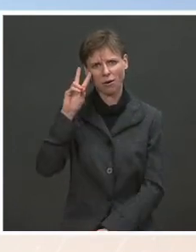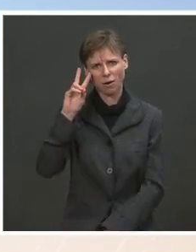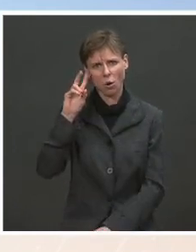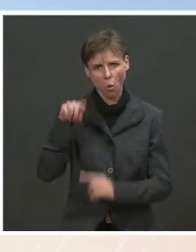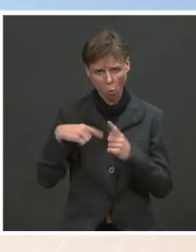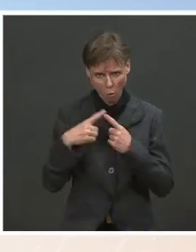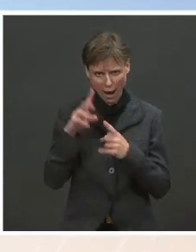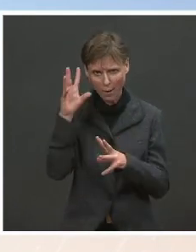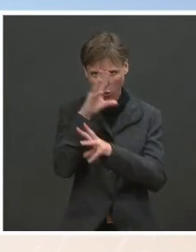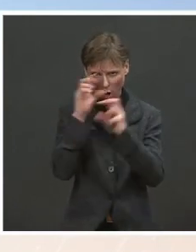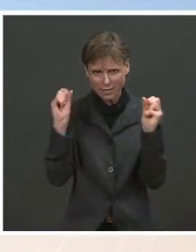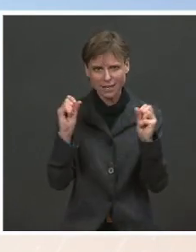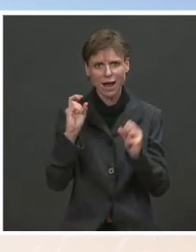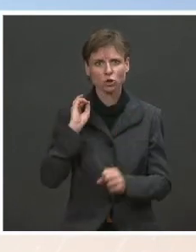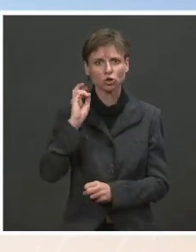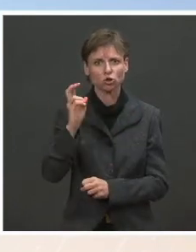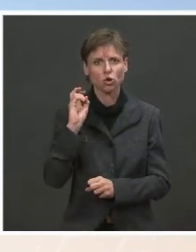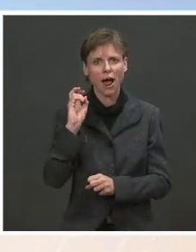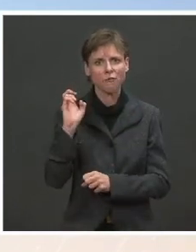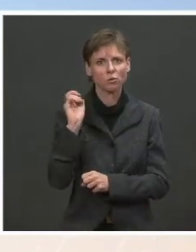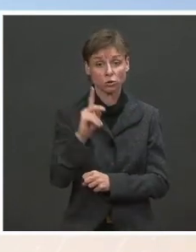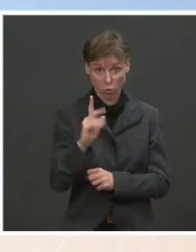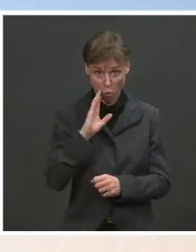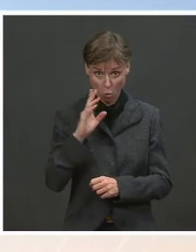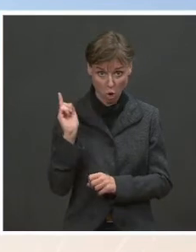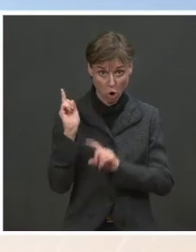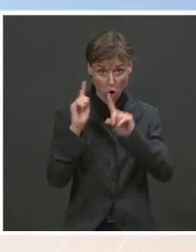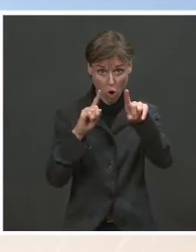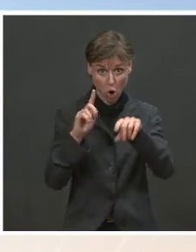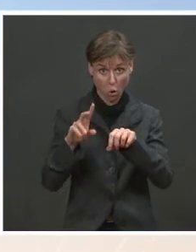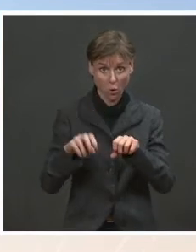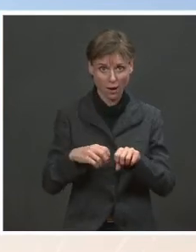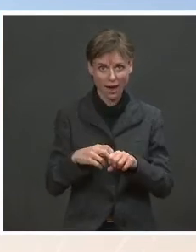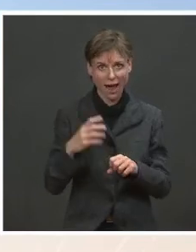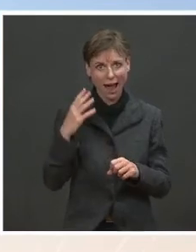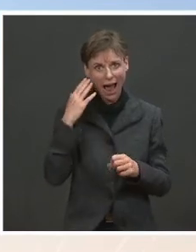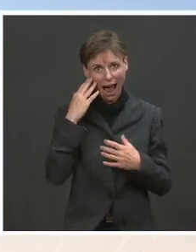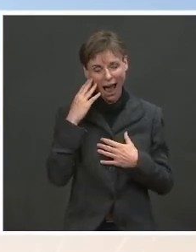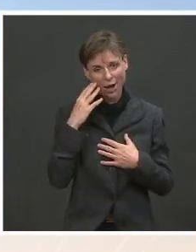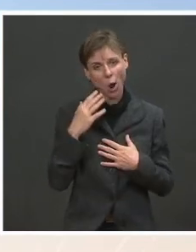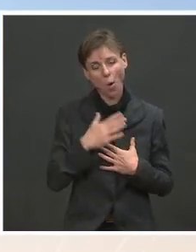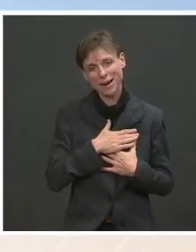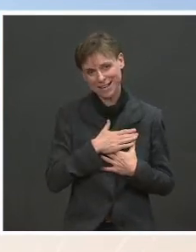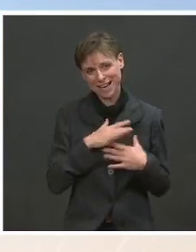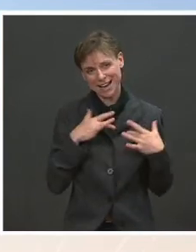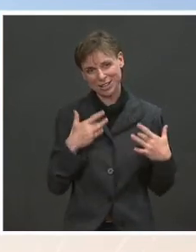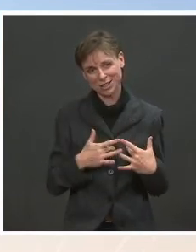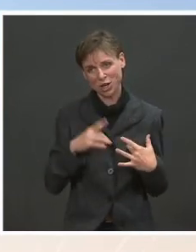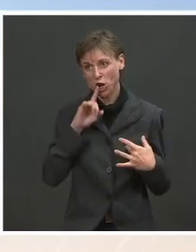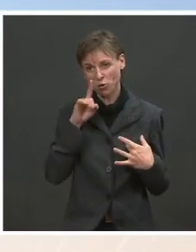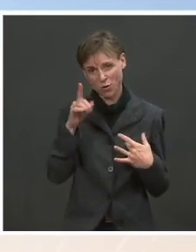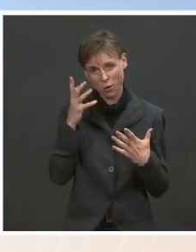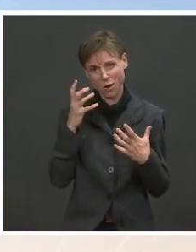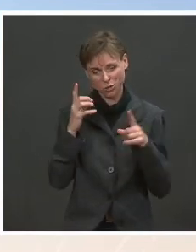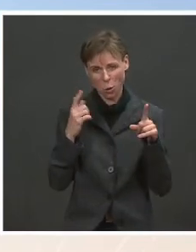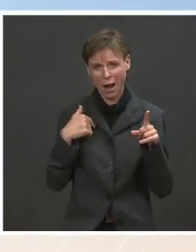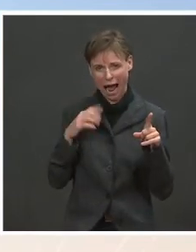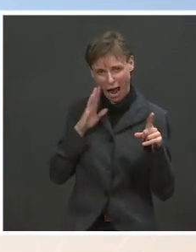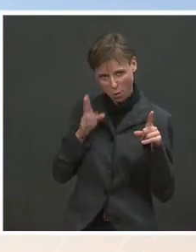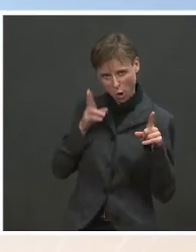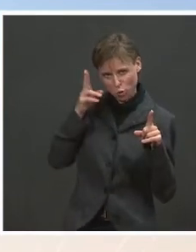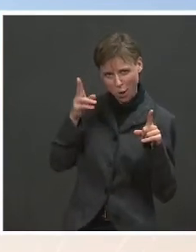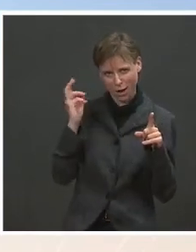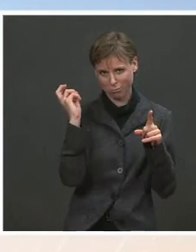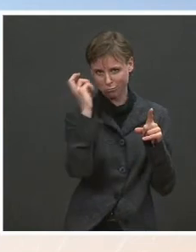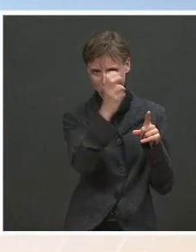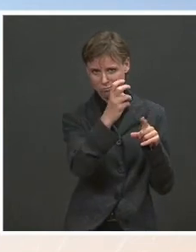resumes to a trip there? I know in his heart he would really like to go, and I'm going to go on that trip. So